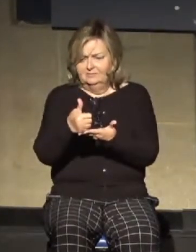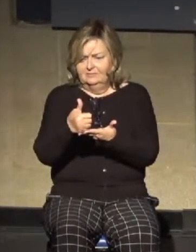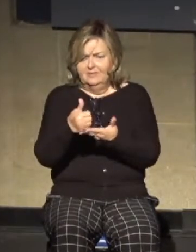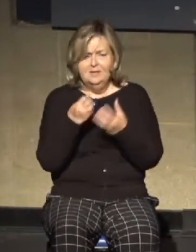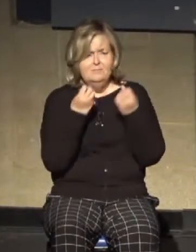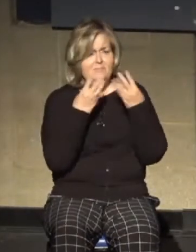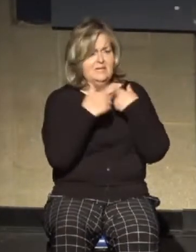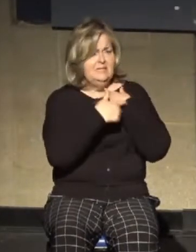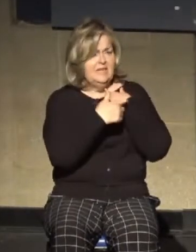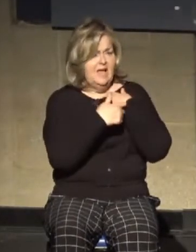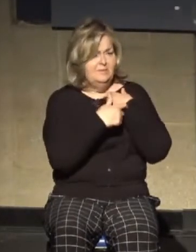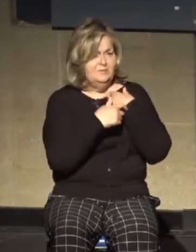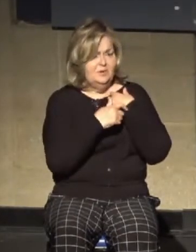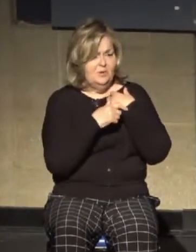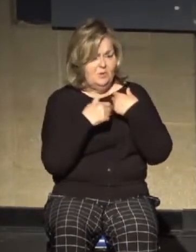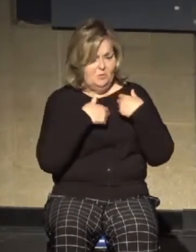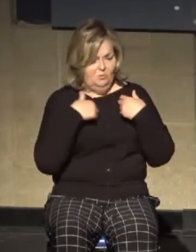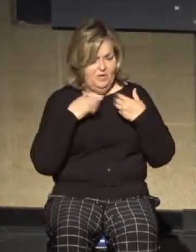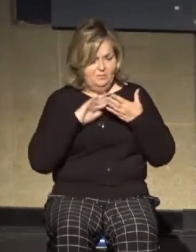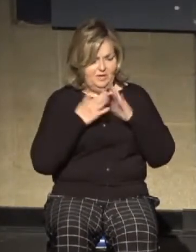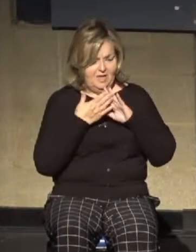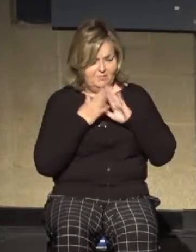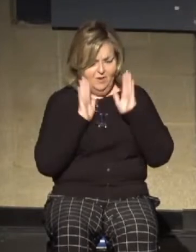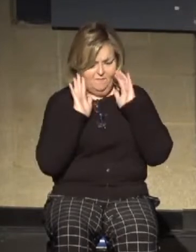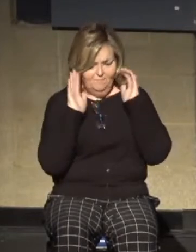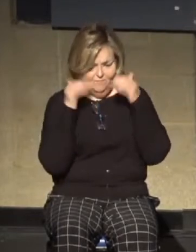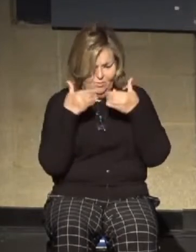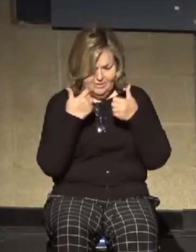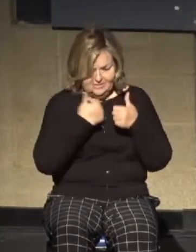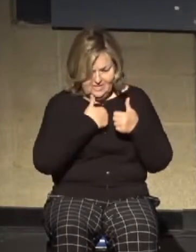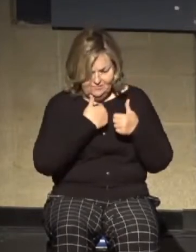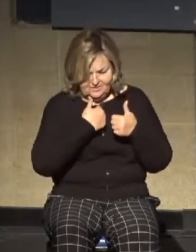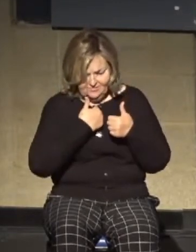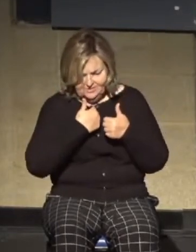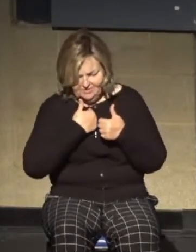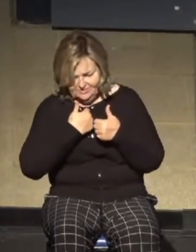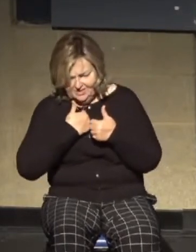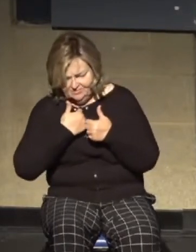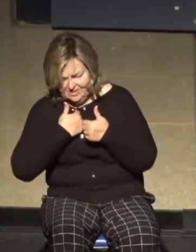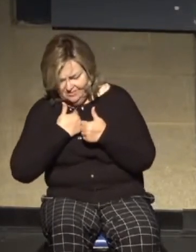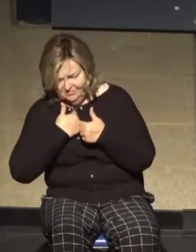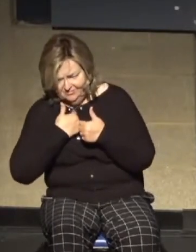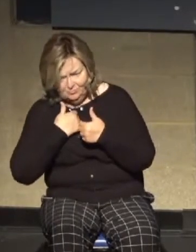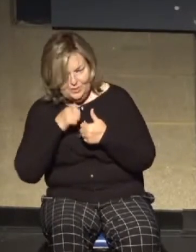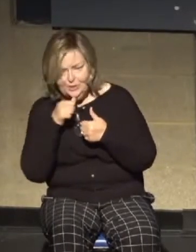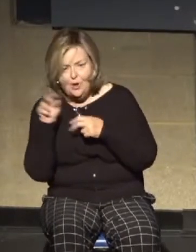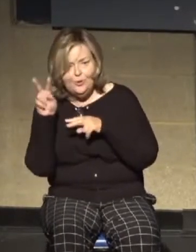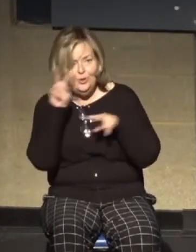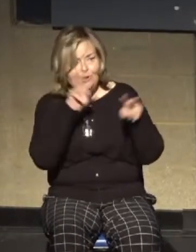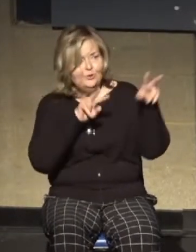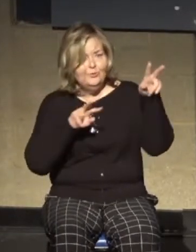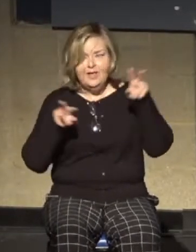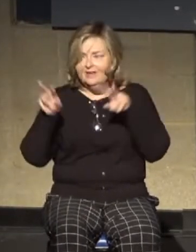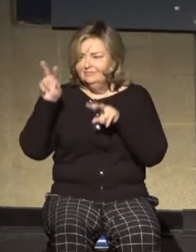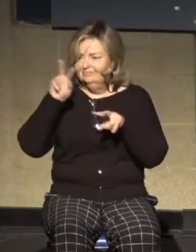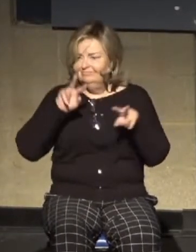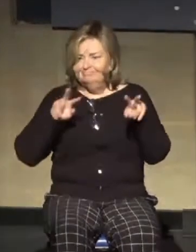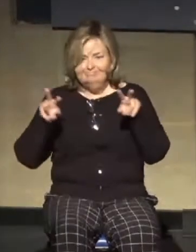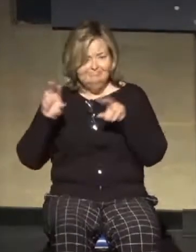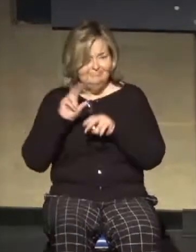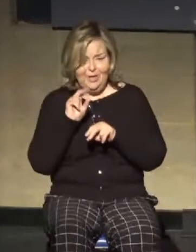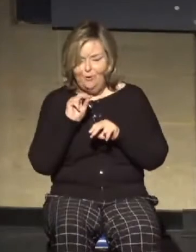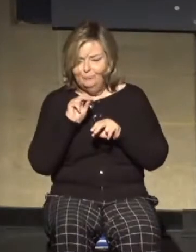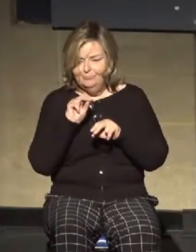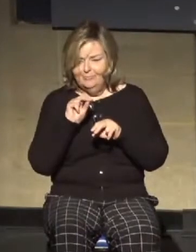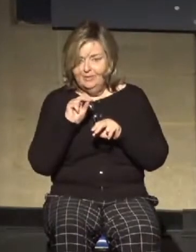A lot of times we get very focused on our next steps that we forget to look around. Figuratively, that is. And when you don't